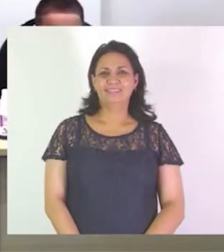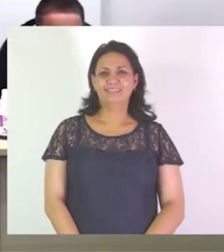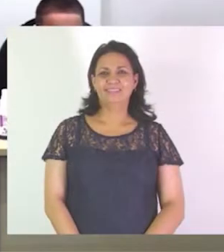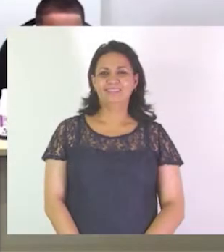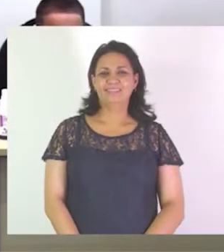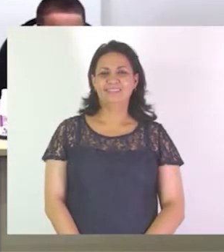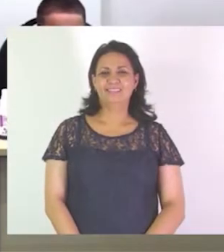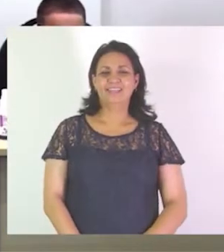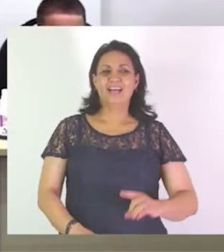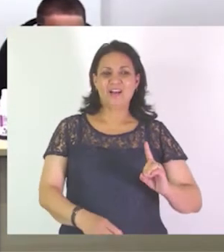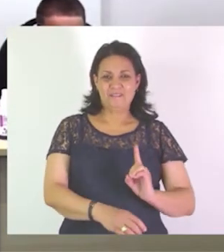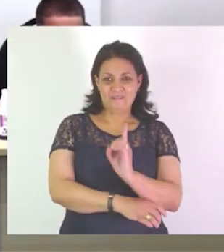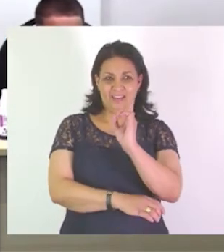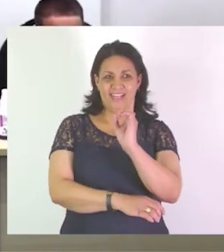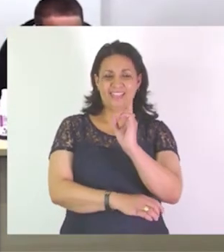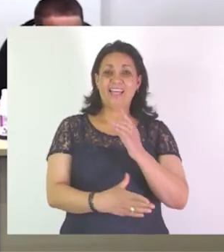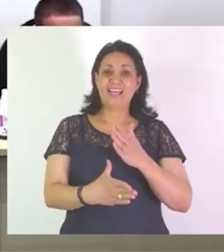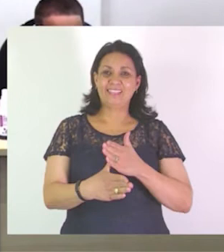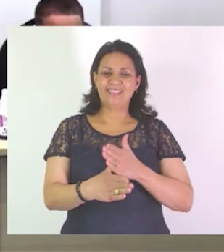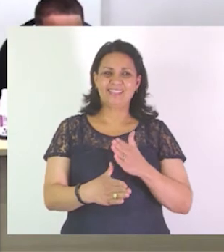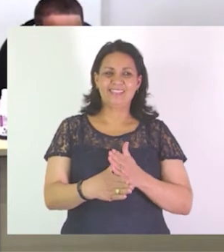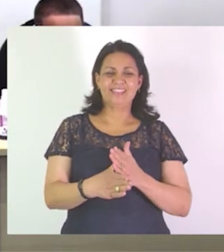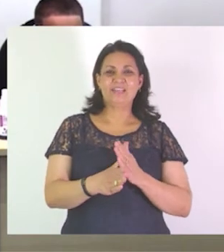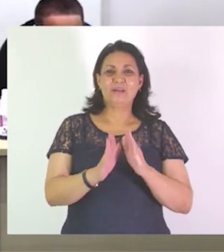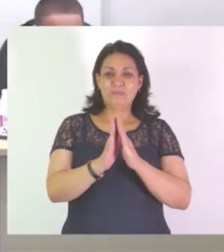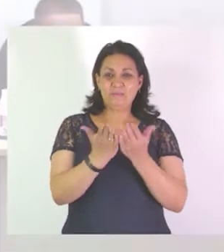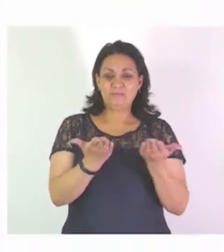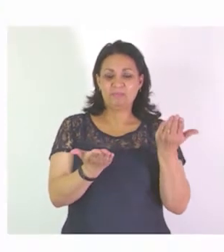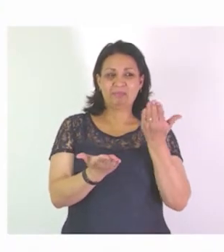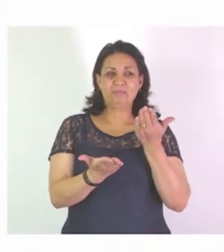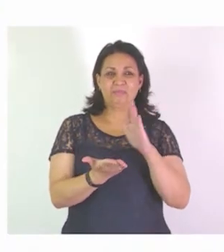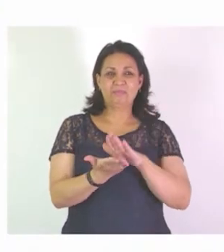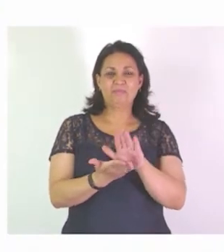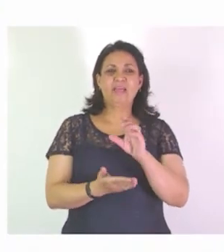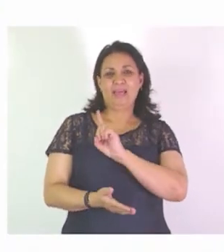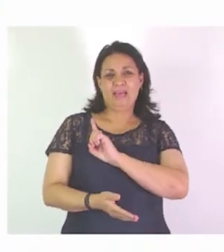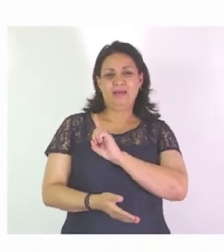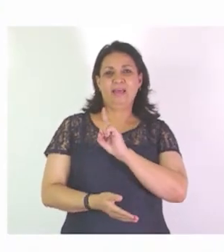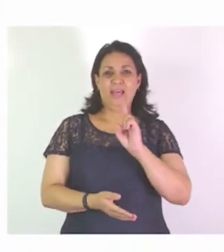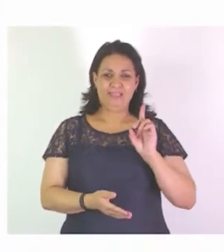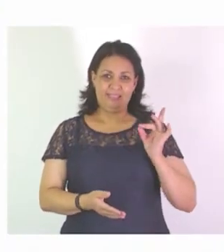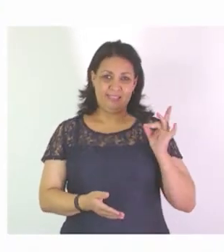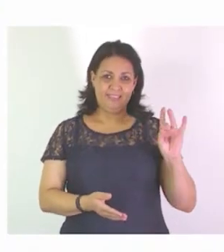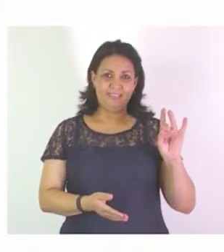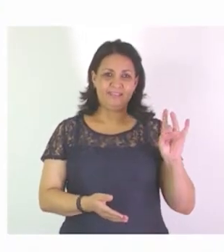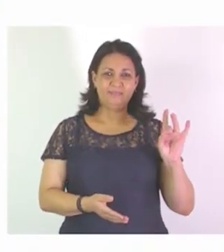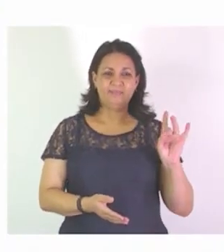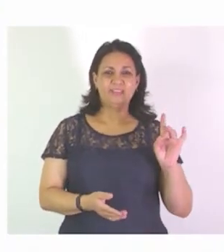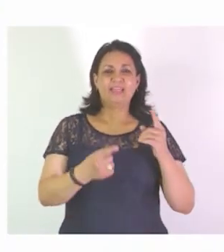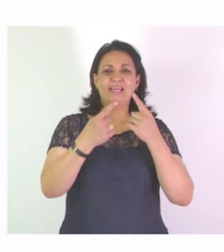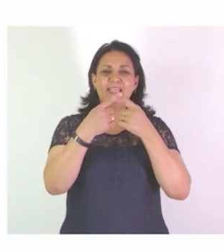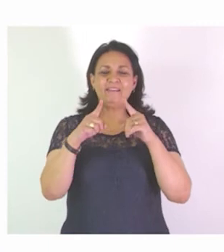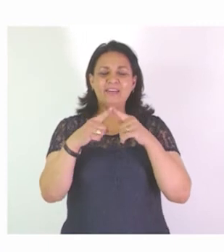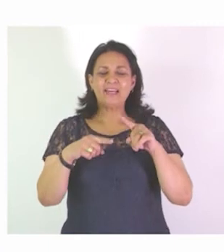Our first exercise can be found on page 18. Here you can see that we have different